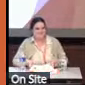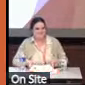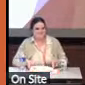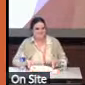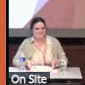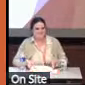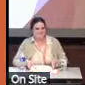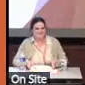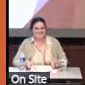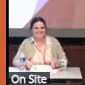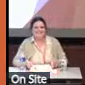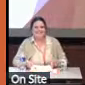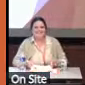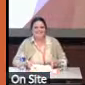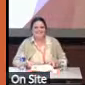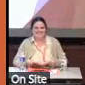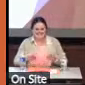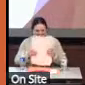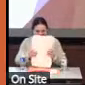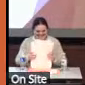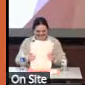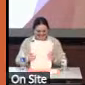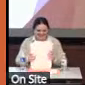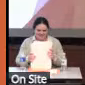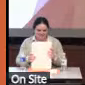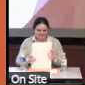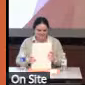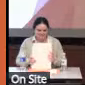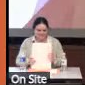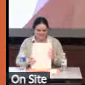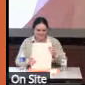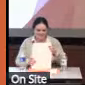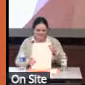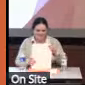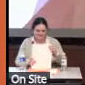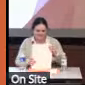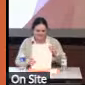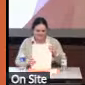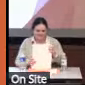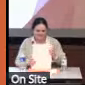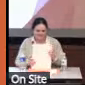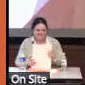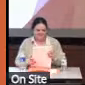Lunch has settled in. People have had long travel days.